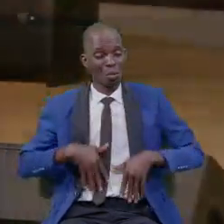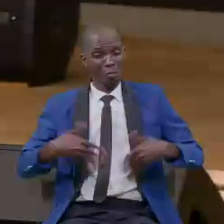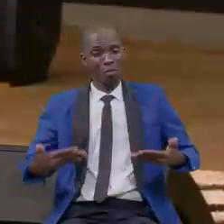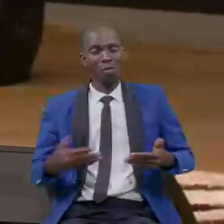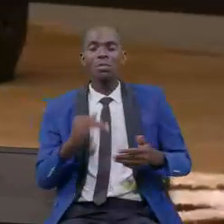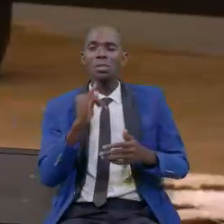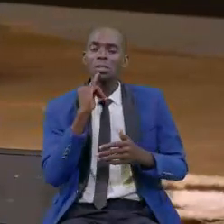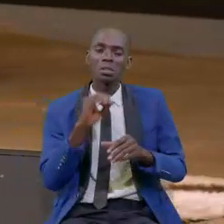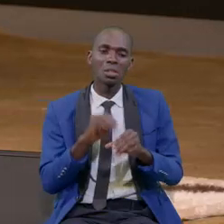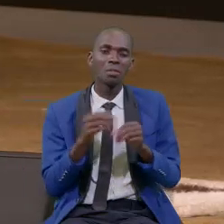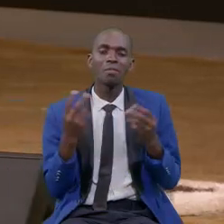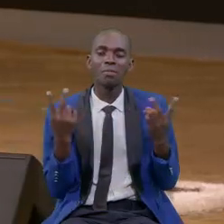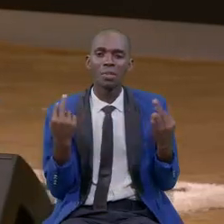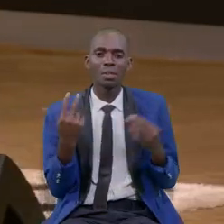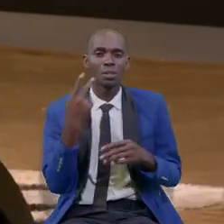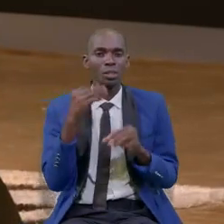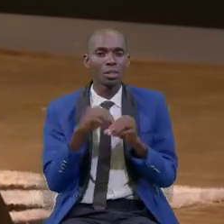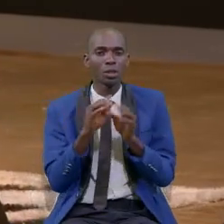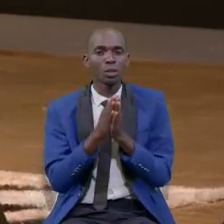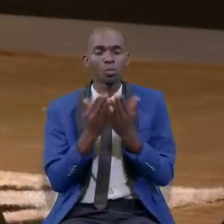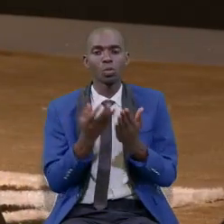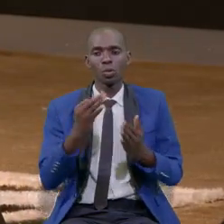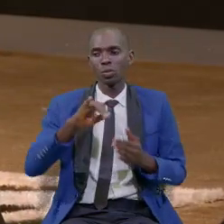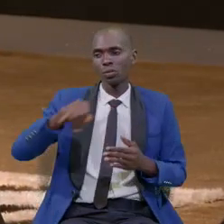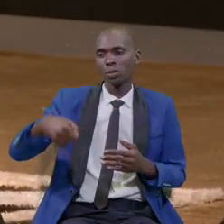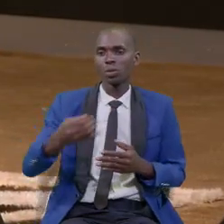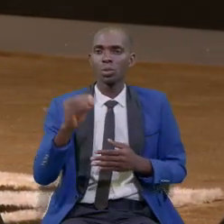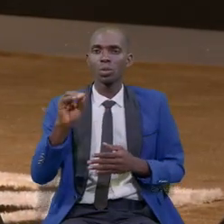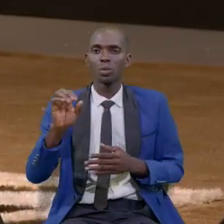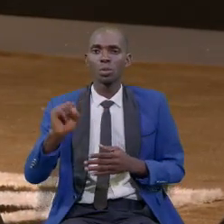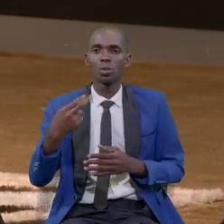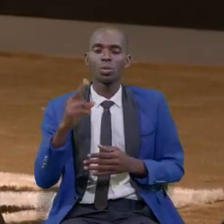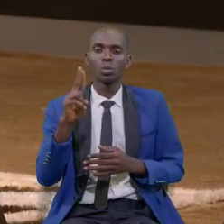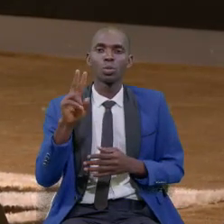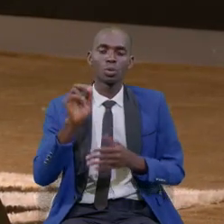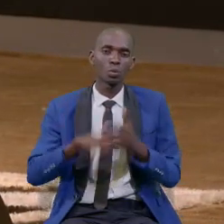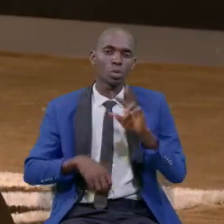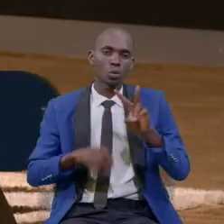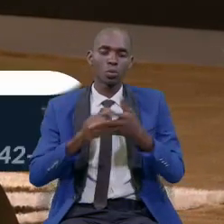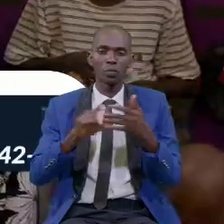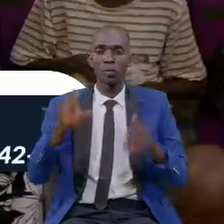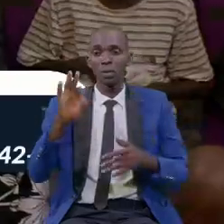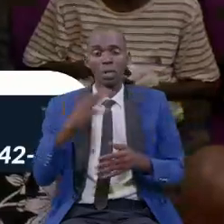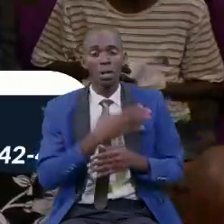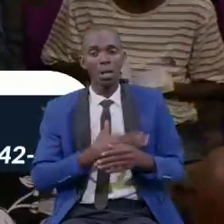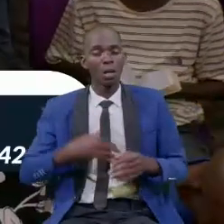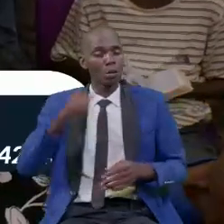looking at Joshua chapter 2, and we're looking at verse 9. And she said unto